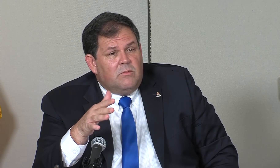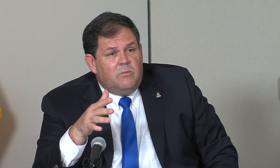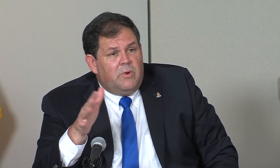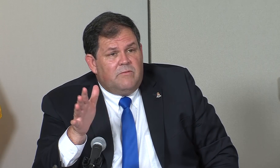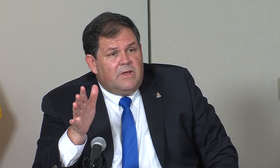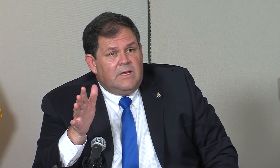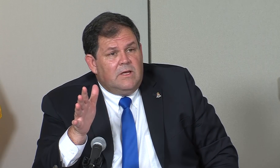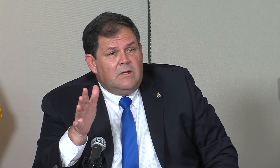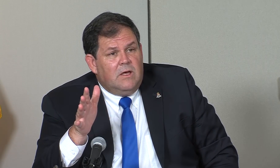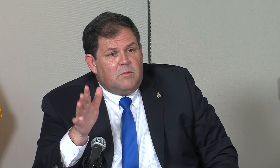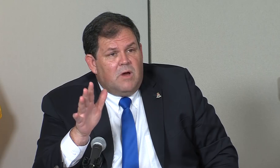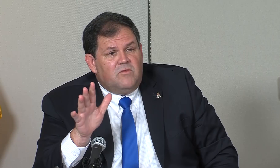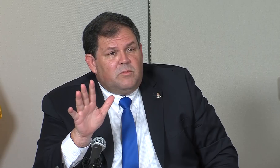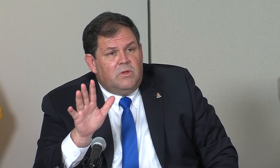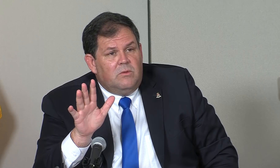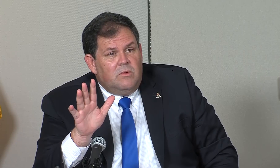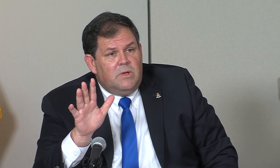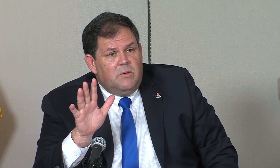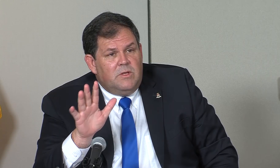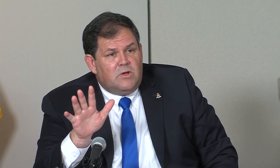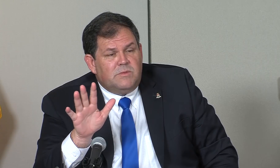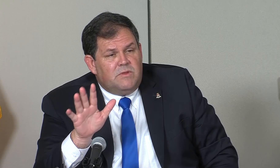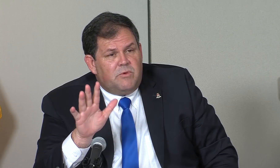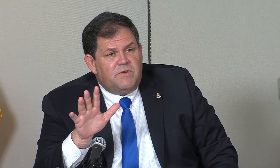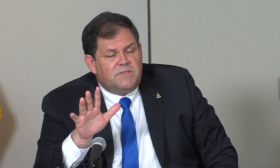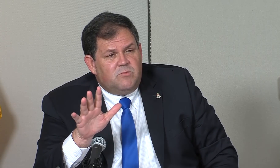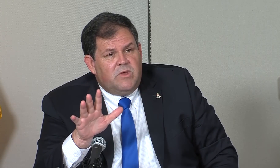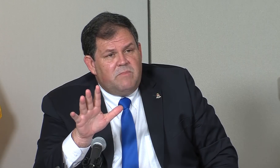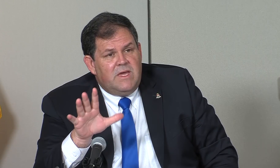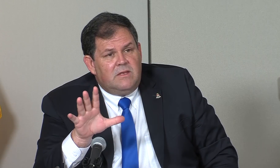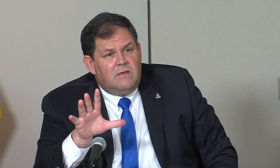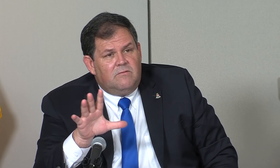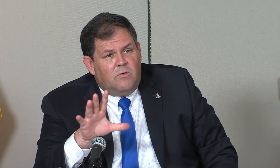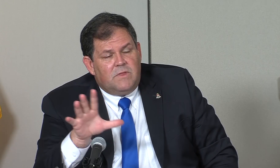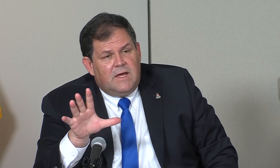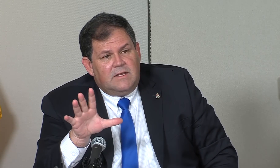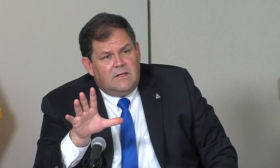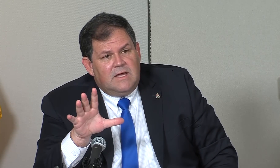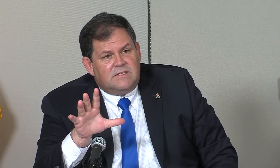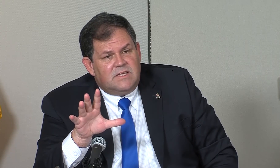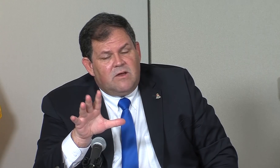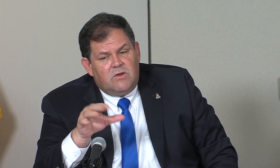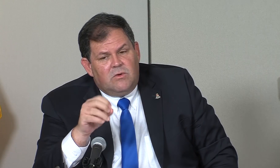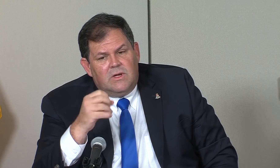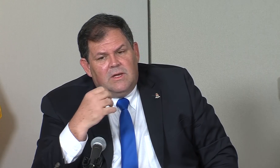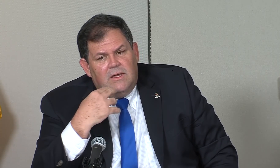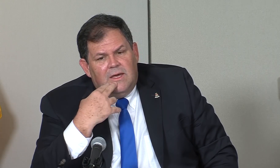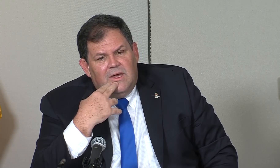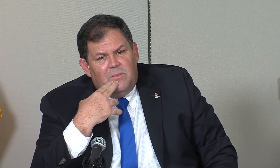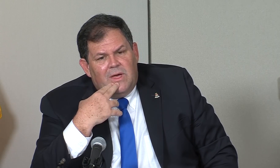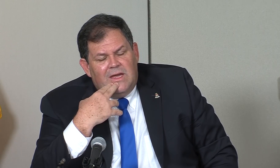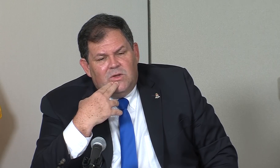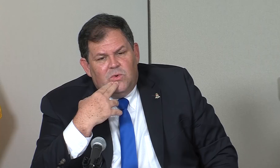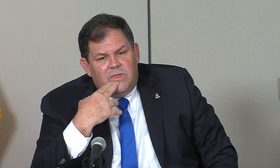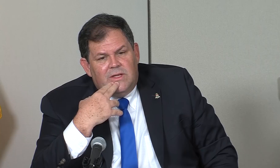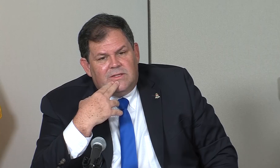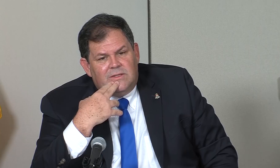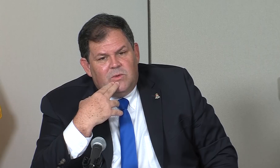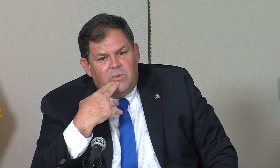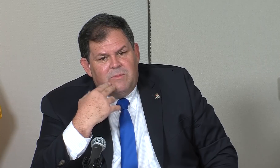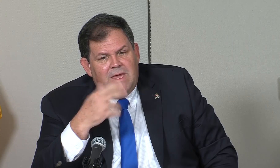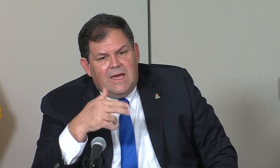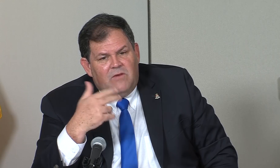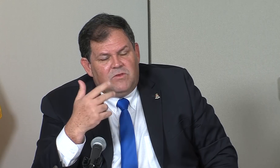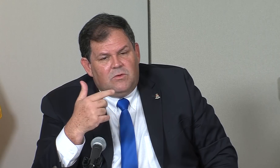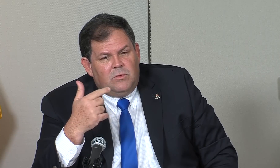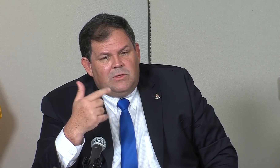we're perfectly comfortable in terms of the provisions we've made for that scenario. I know that